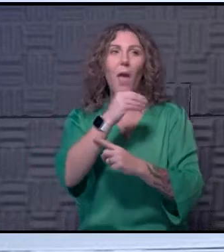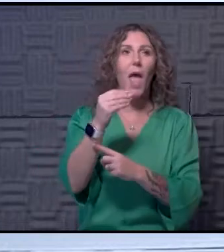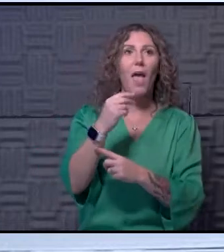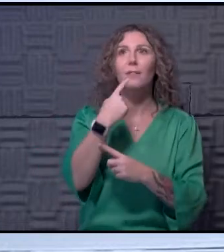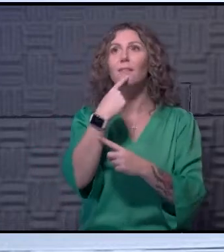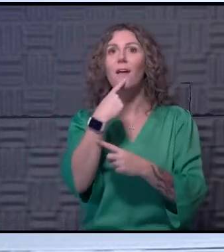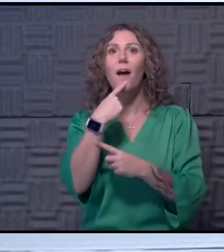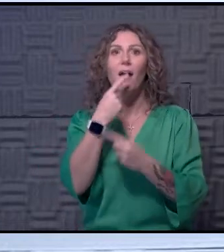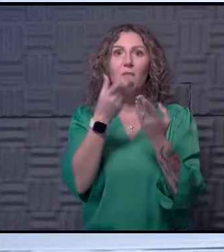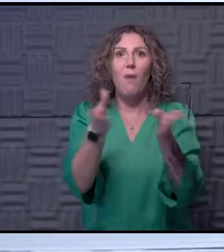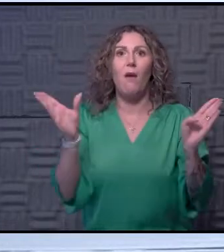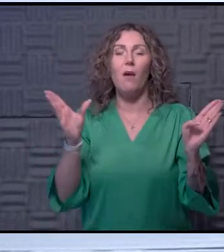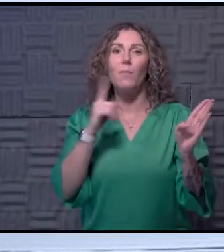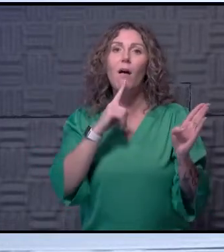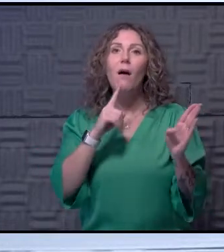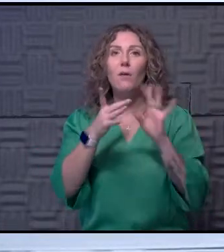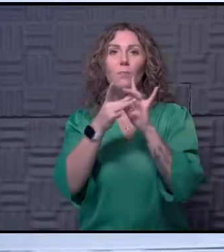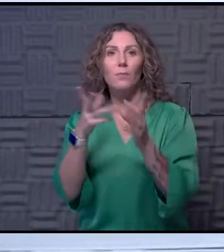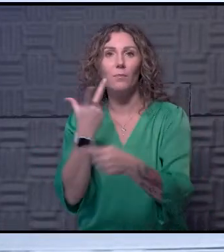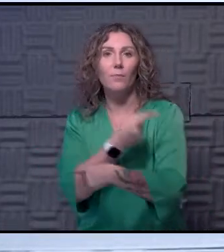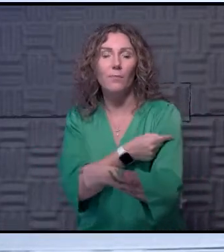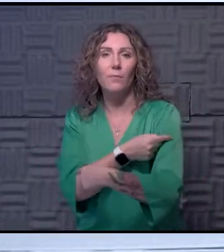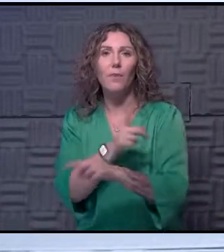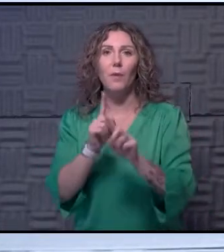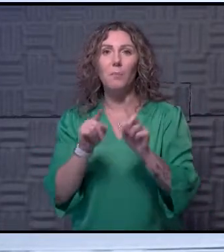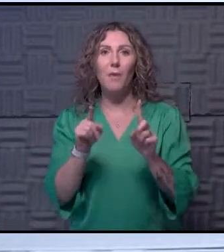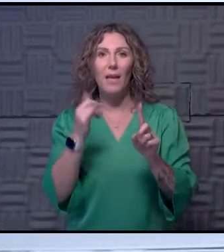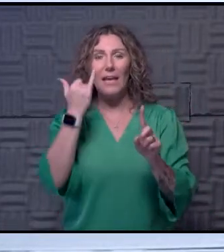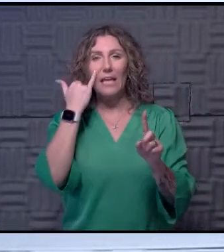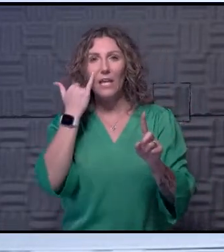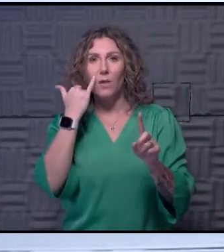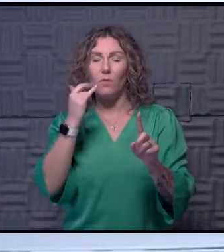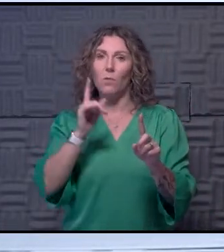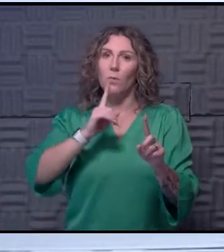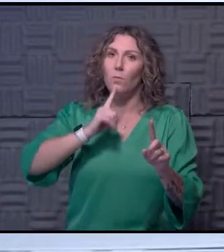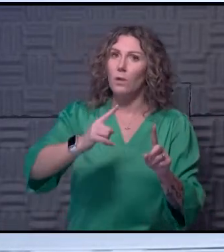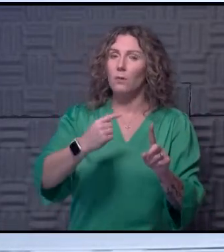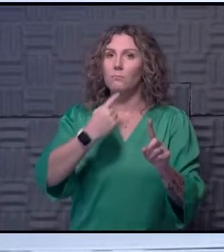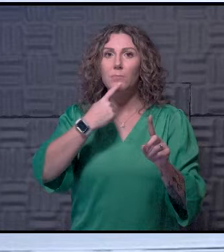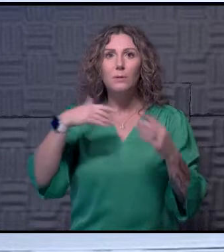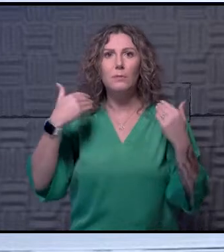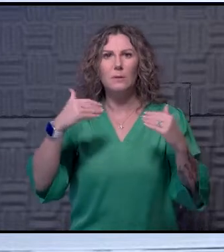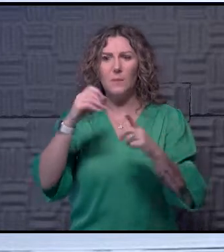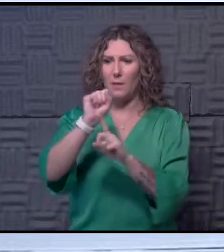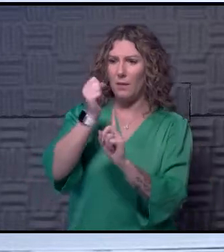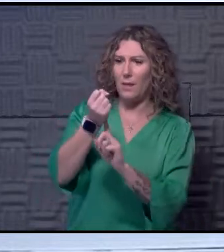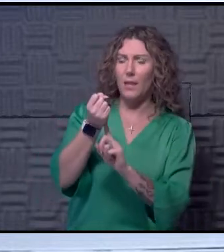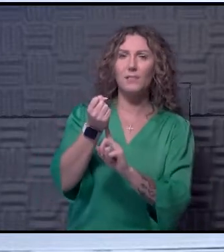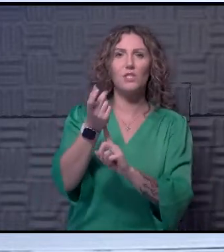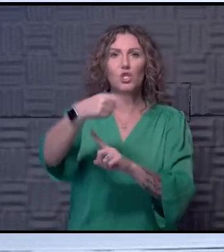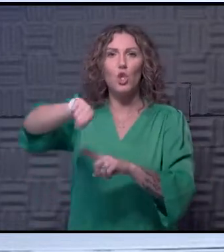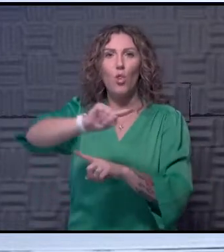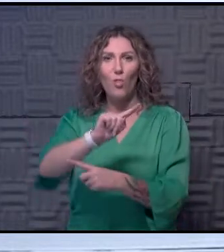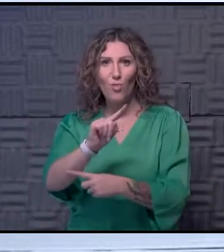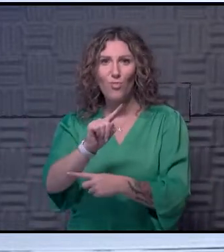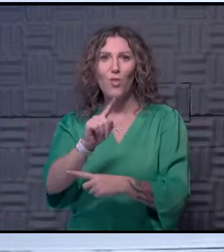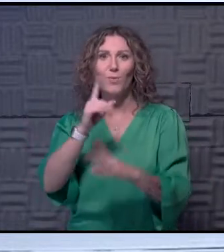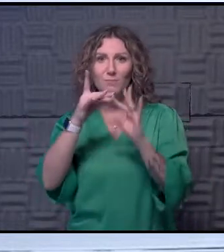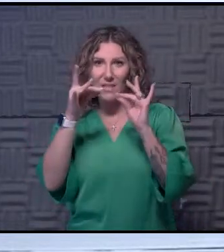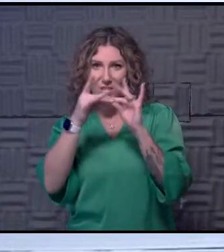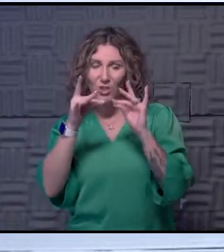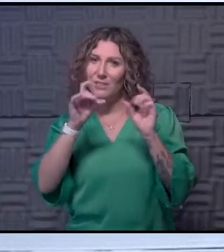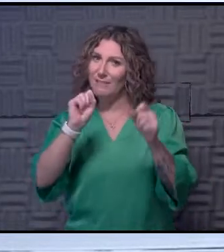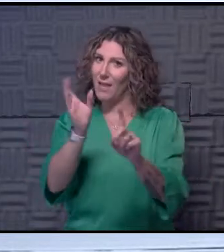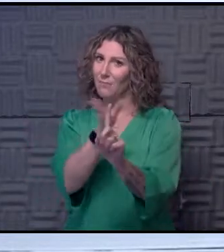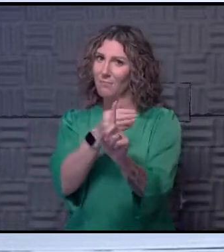vaccine. And even if these are extreme outlier cases, those anecdotes can be very, very persuasive. And I think